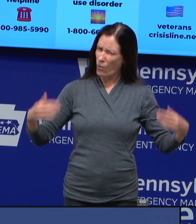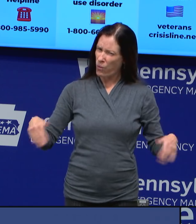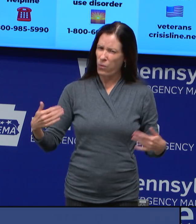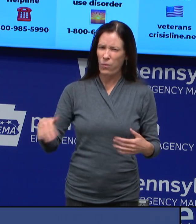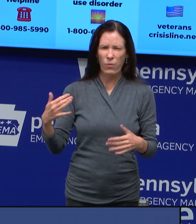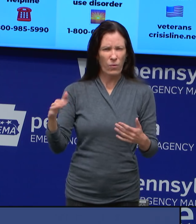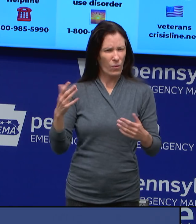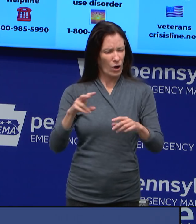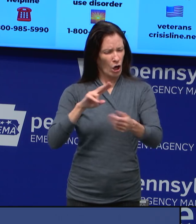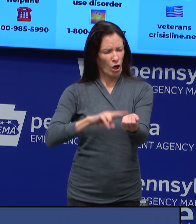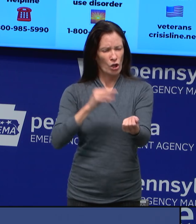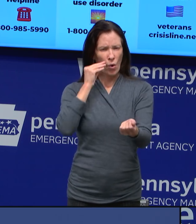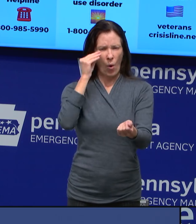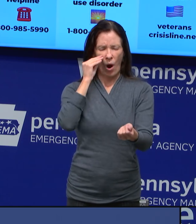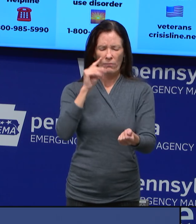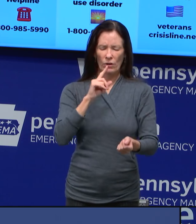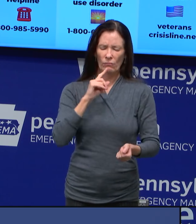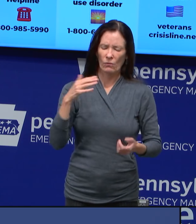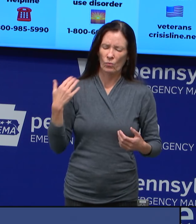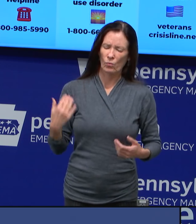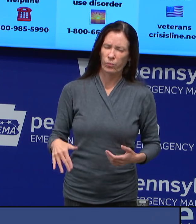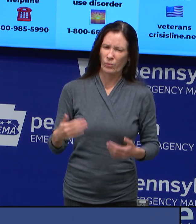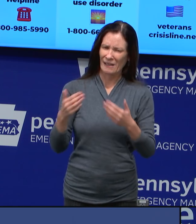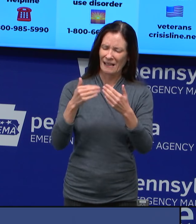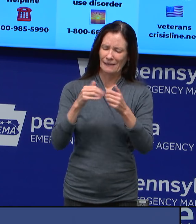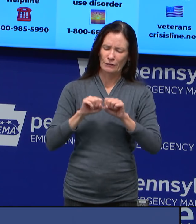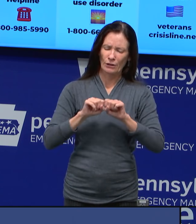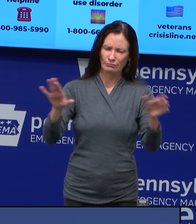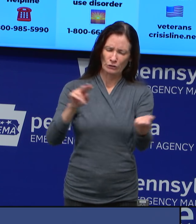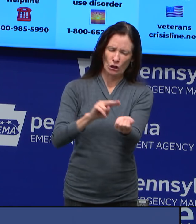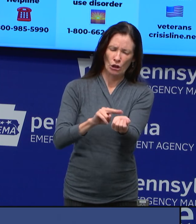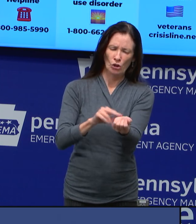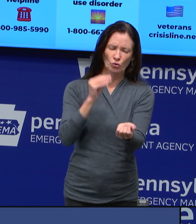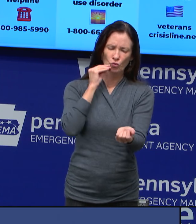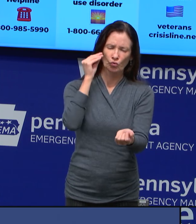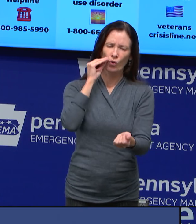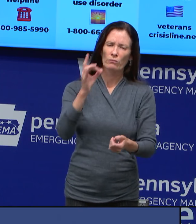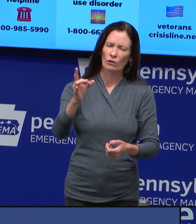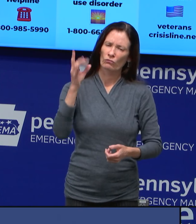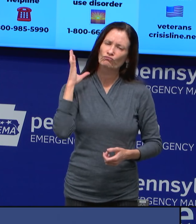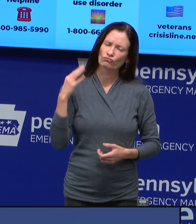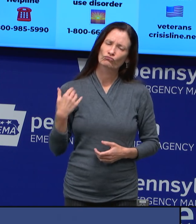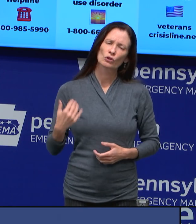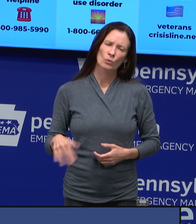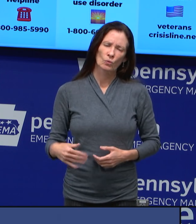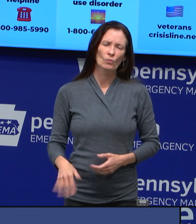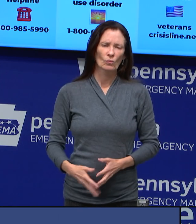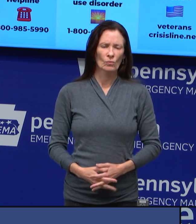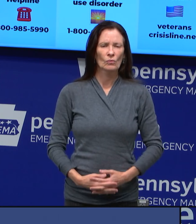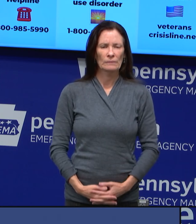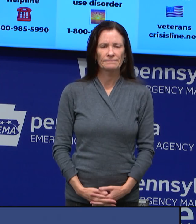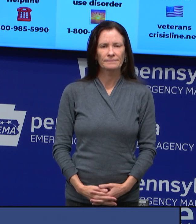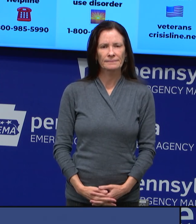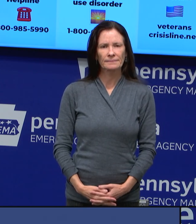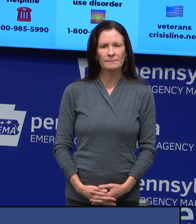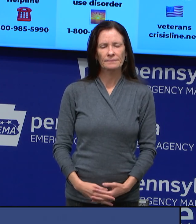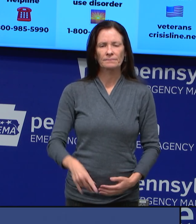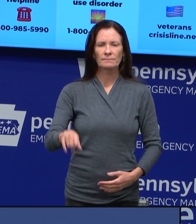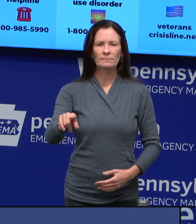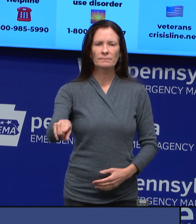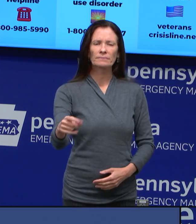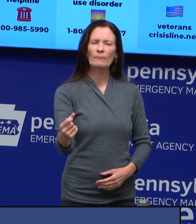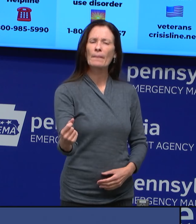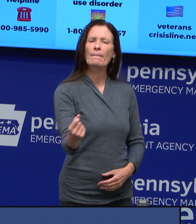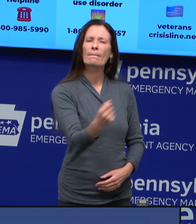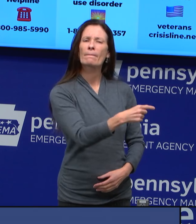of COVID-19. From WLVR News, how much does the discovery that race data has only been reported